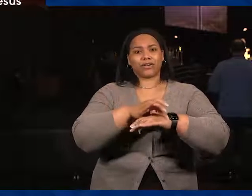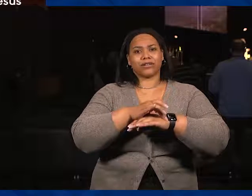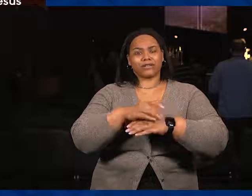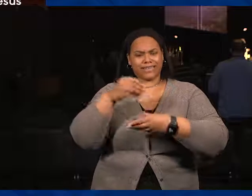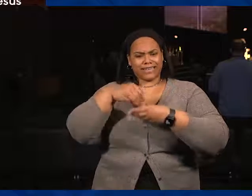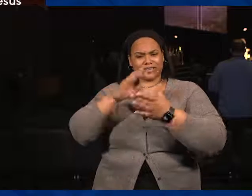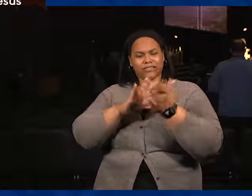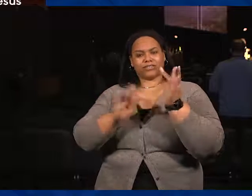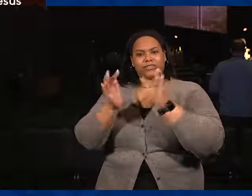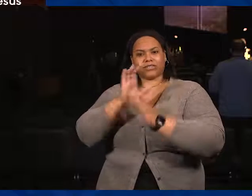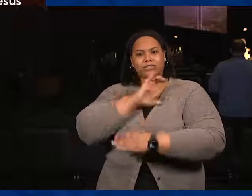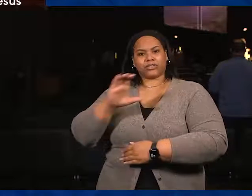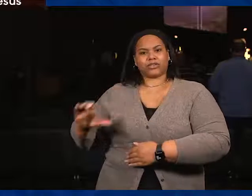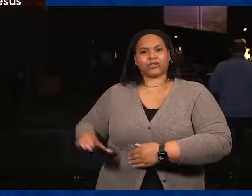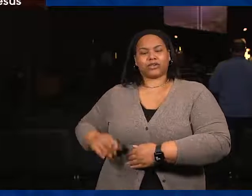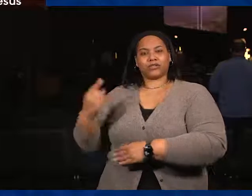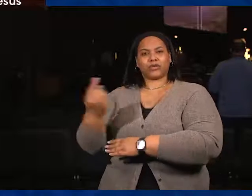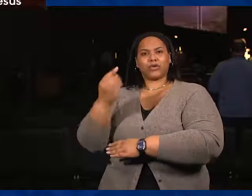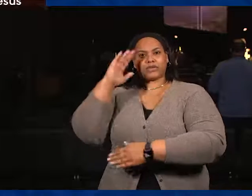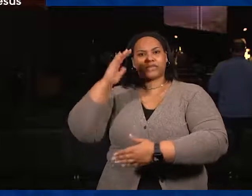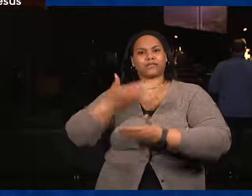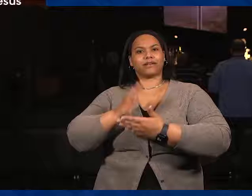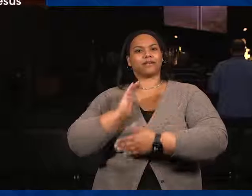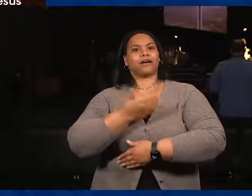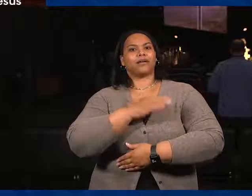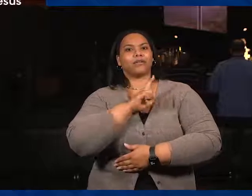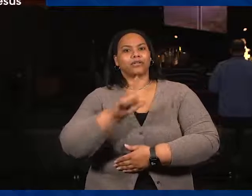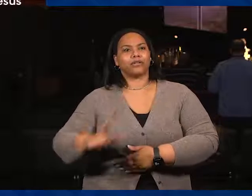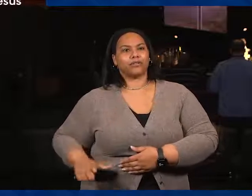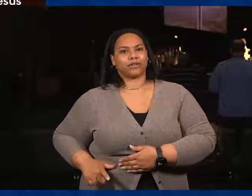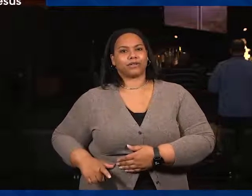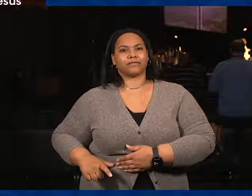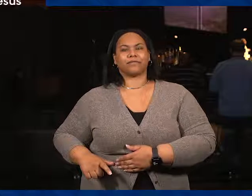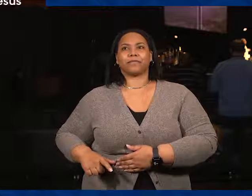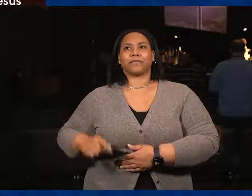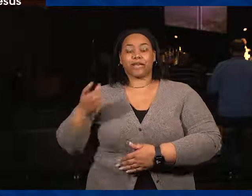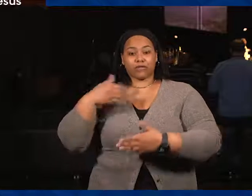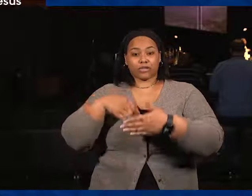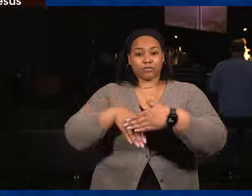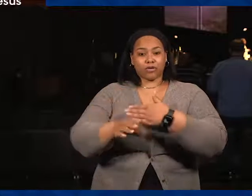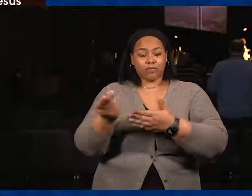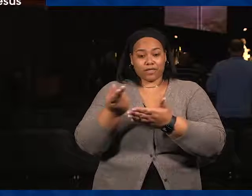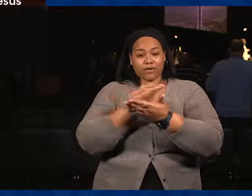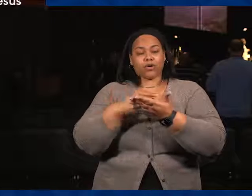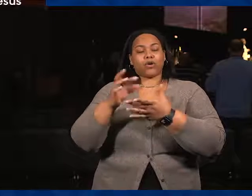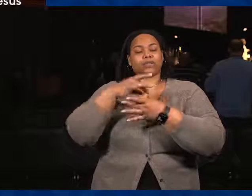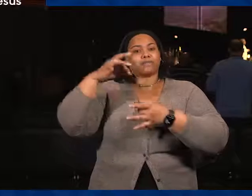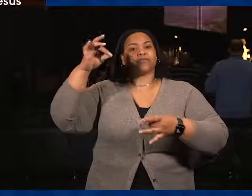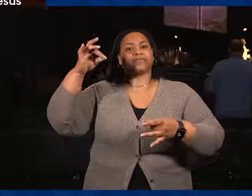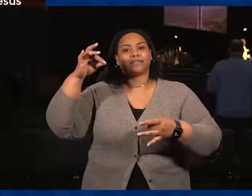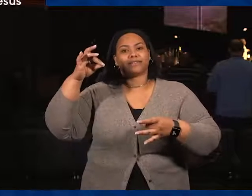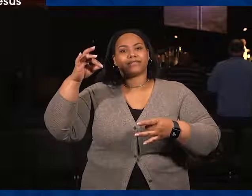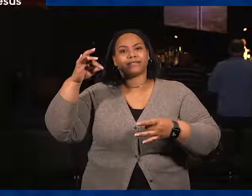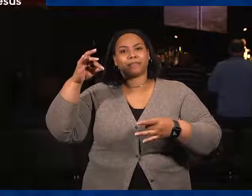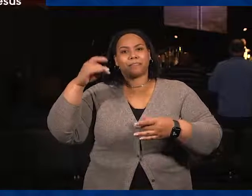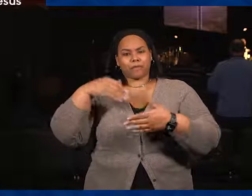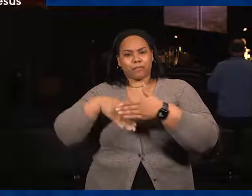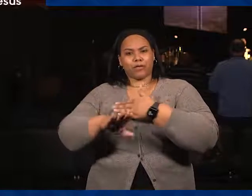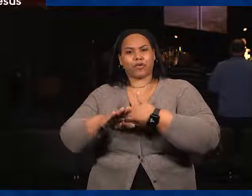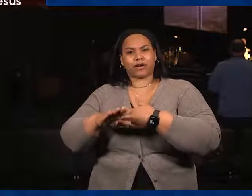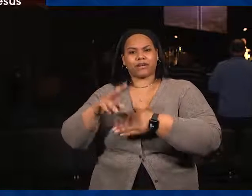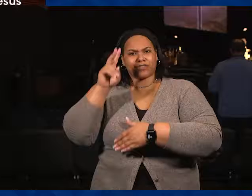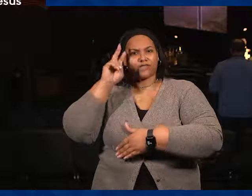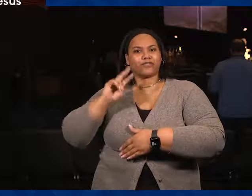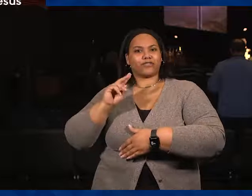in Jesus Christ, his only Son, our Lord, who was conceived by the Holy Spirit, born of the